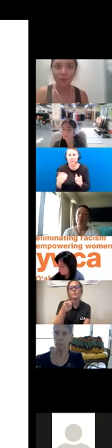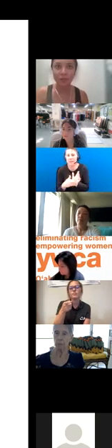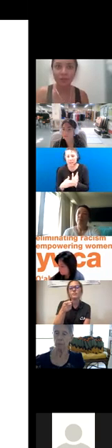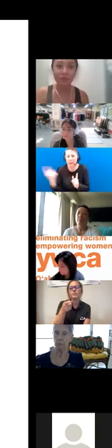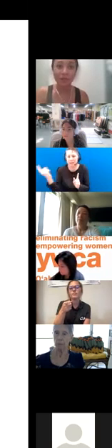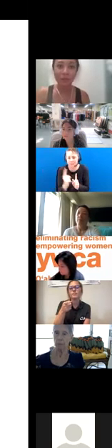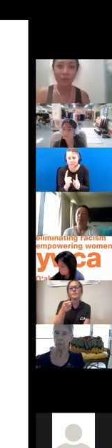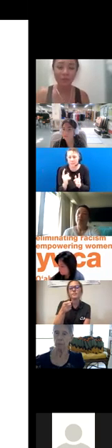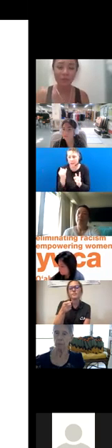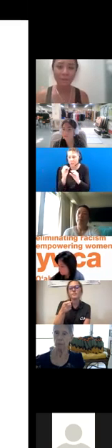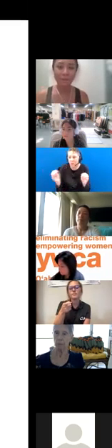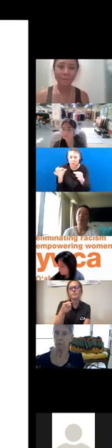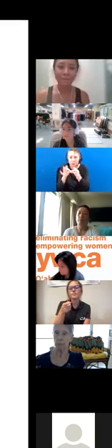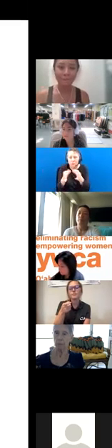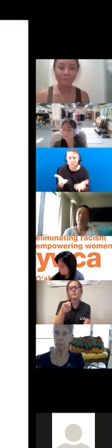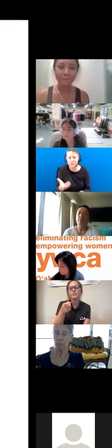an interpreter that's available?